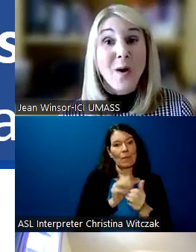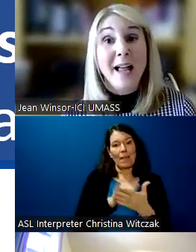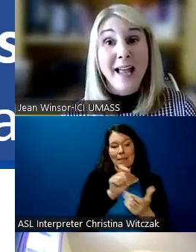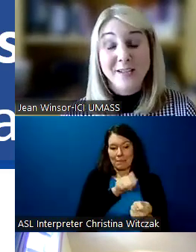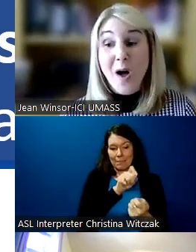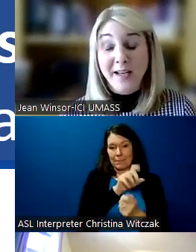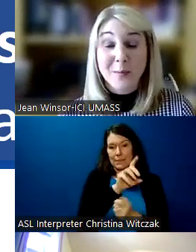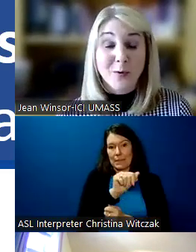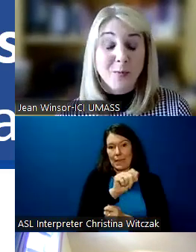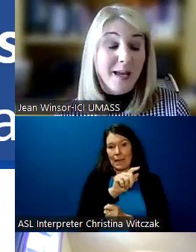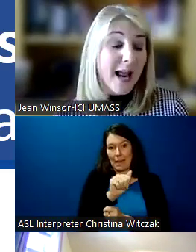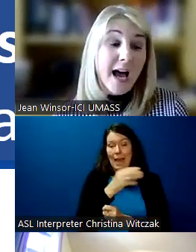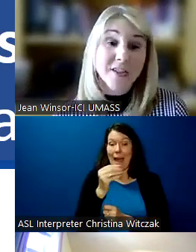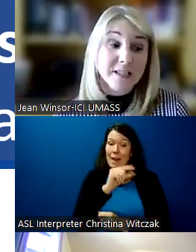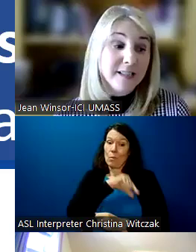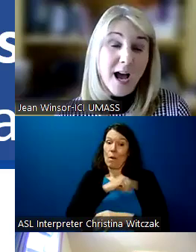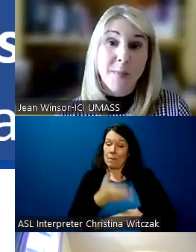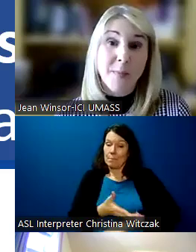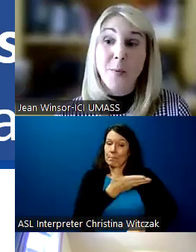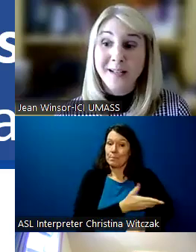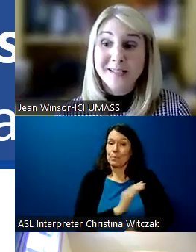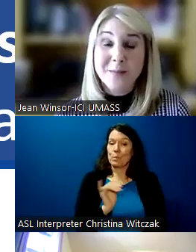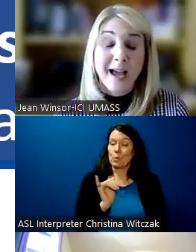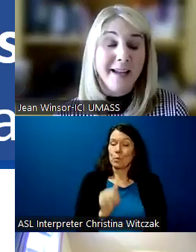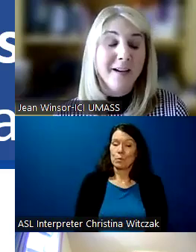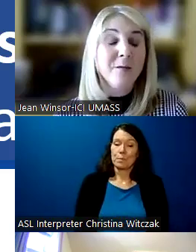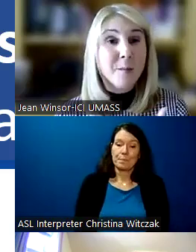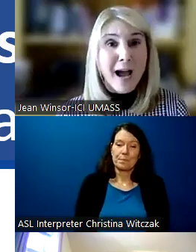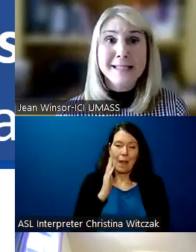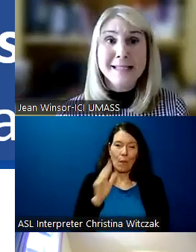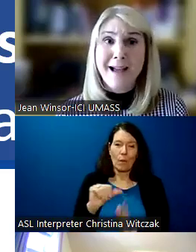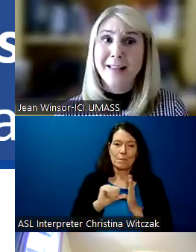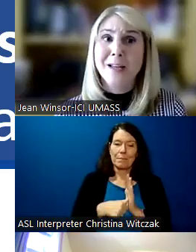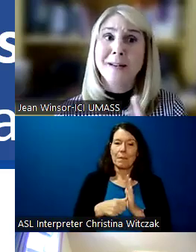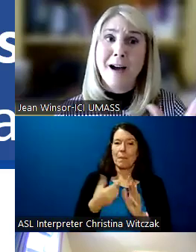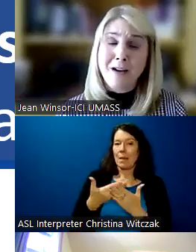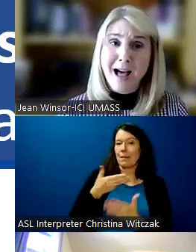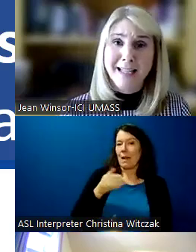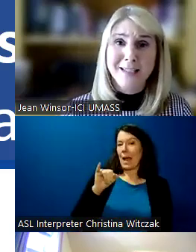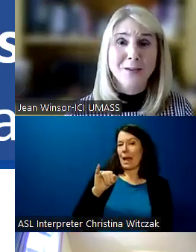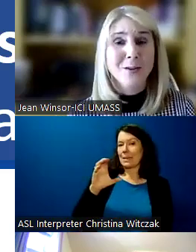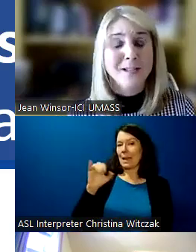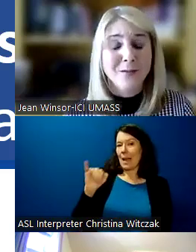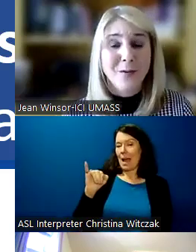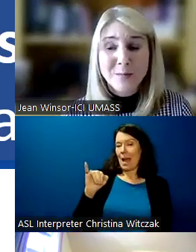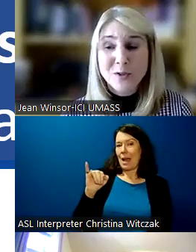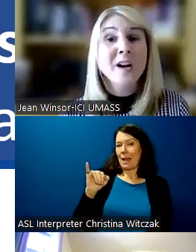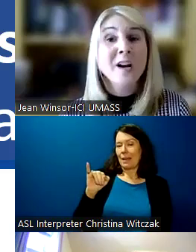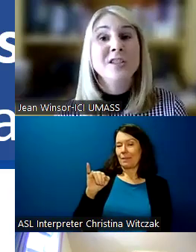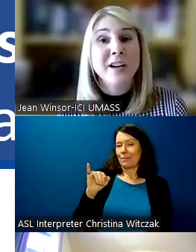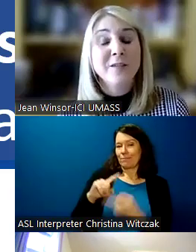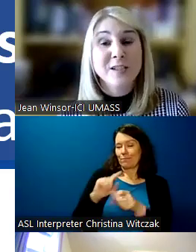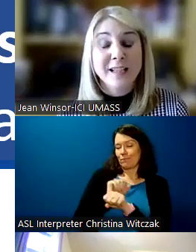as well as quality improvement. And I'll just, I'll point to my former ICI colleague, but now a colleague at the University of New